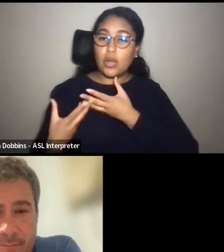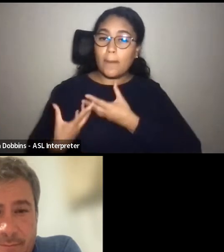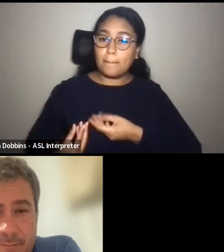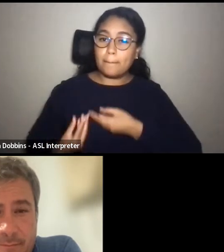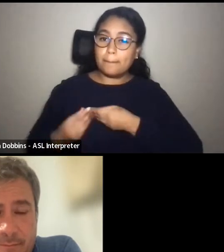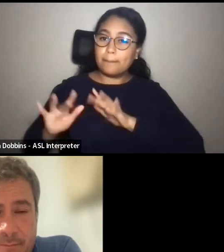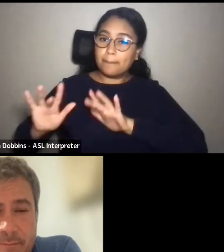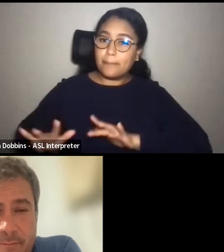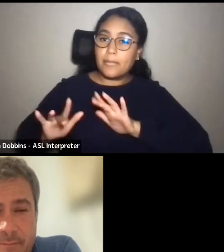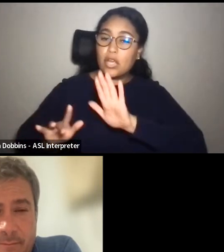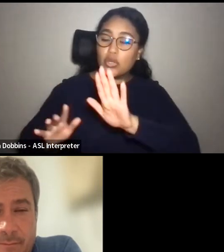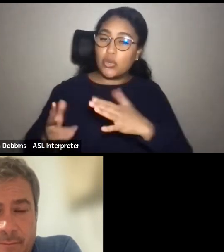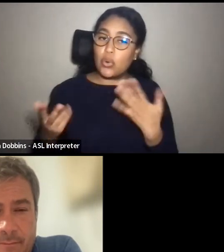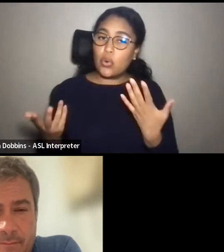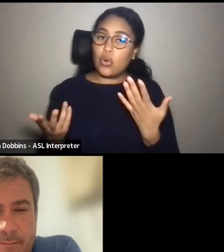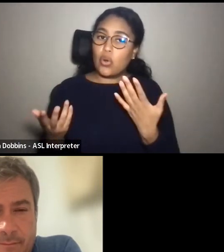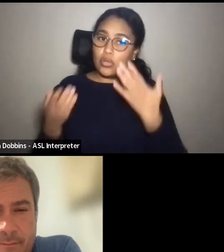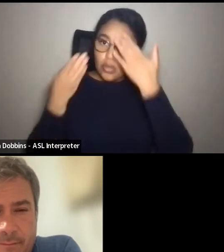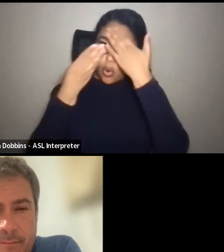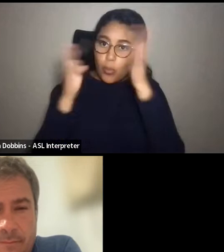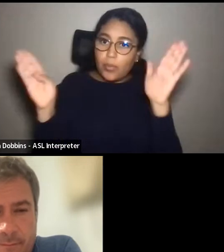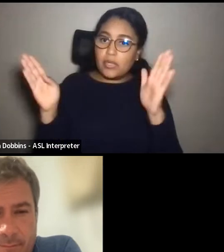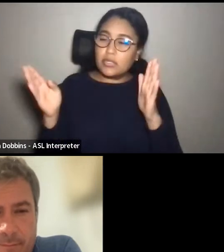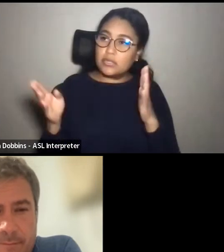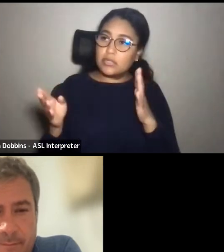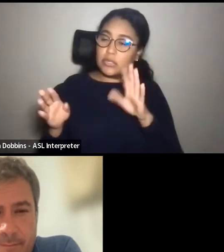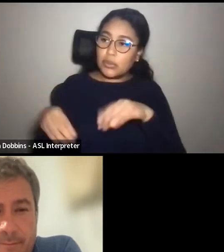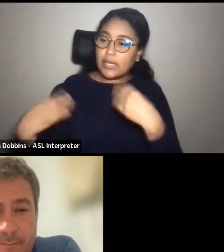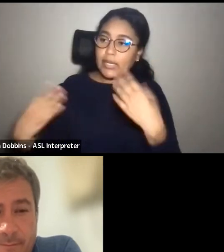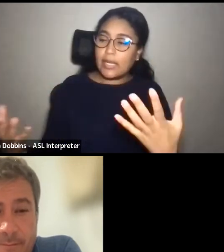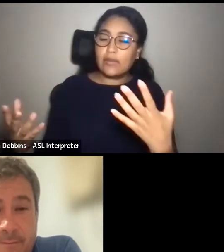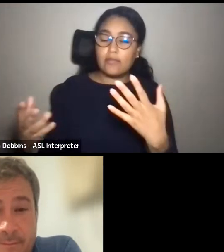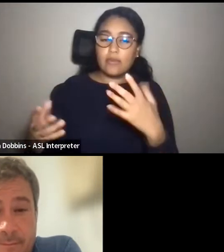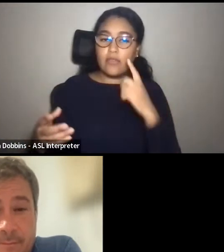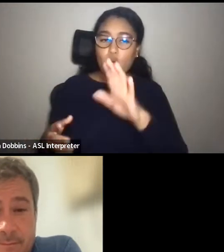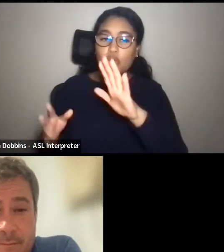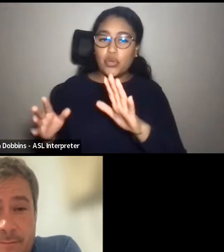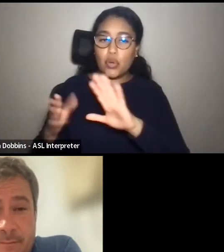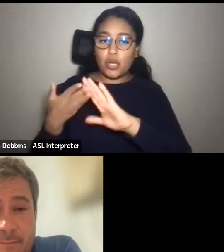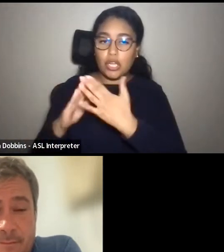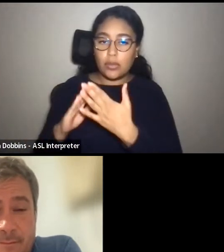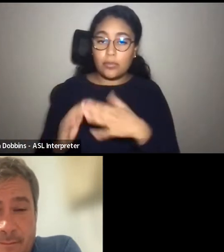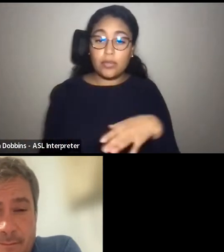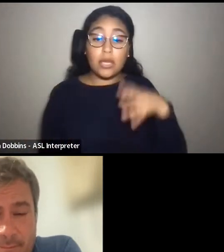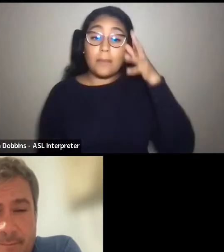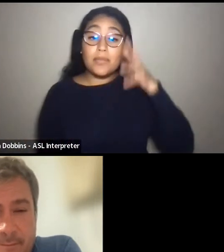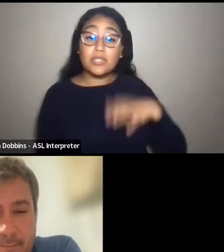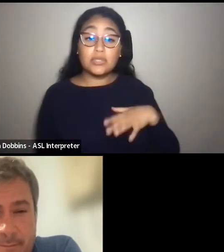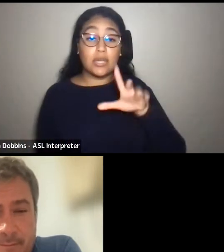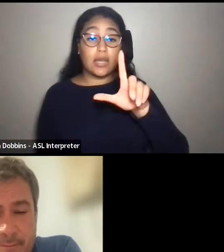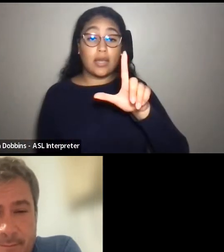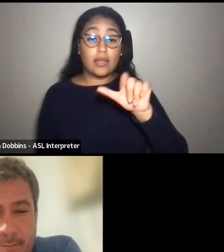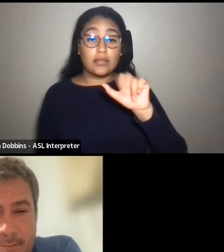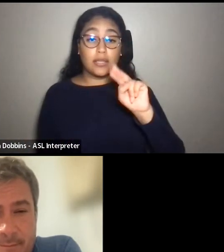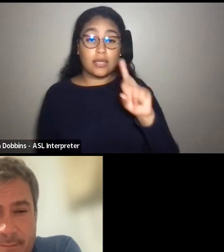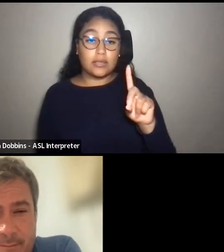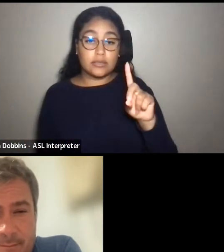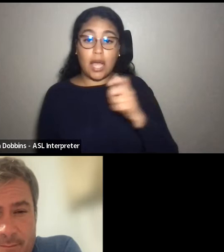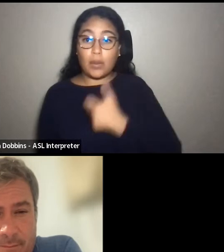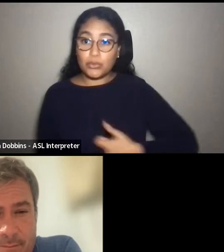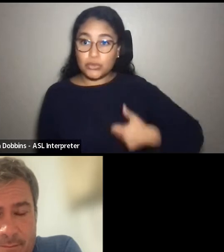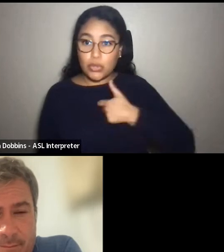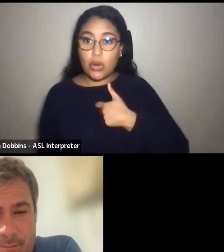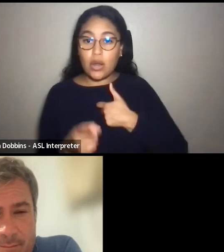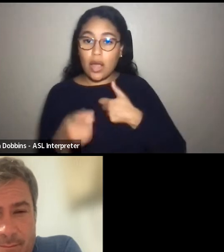your humanity to your community. That's what I wanted to say. And to Mr. Land, I'm sorry, I don't want to bring the